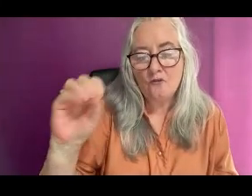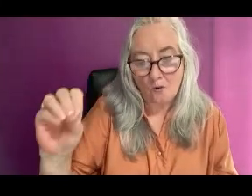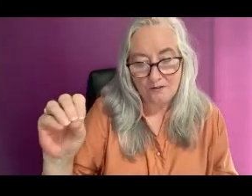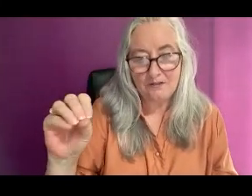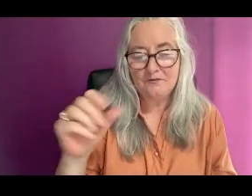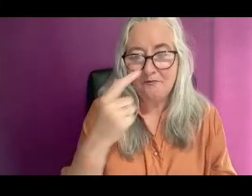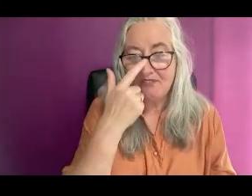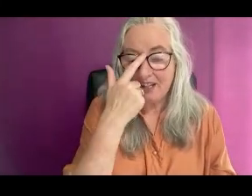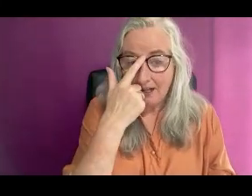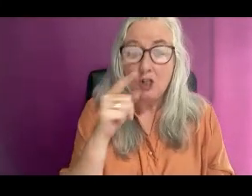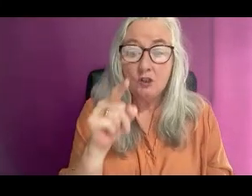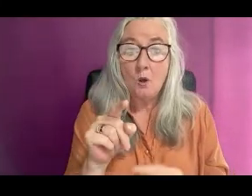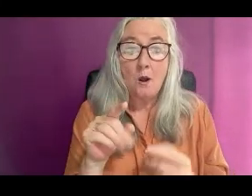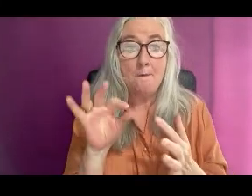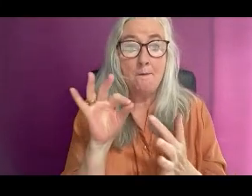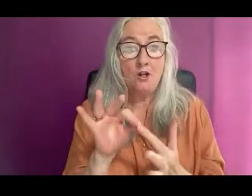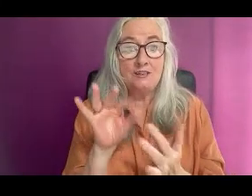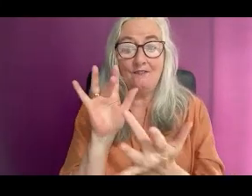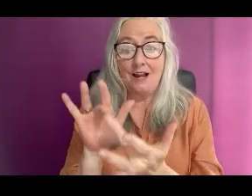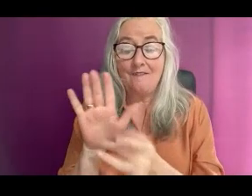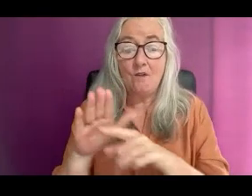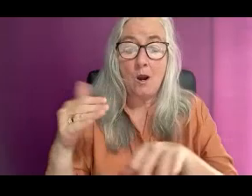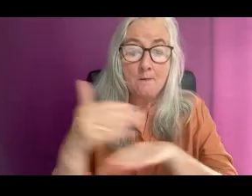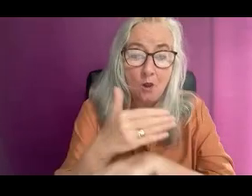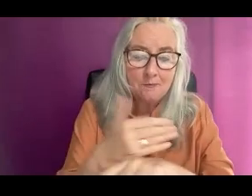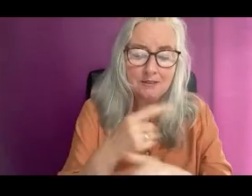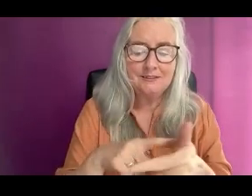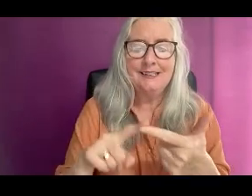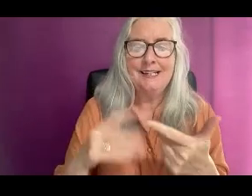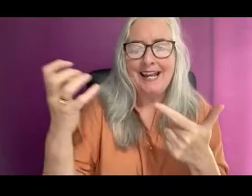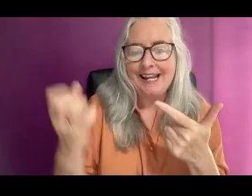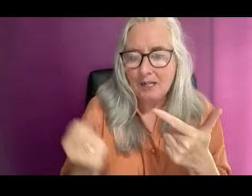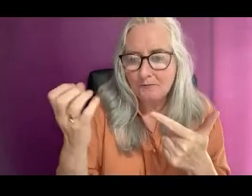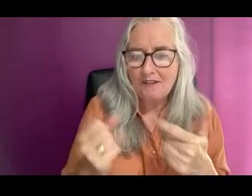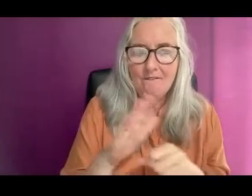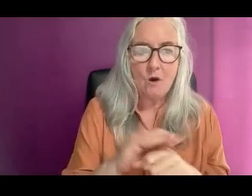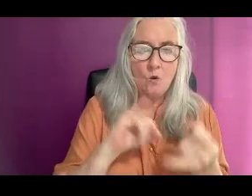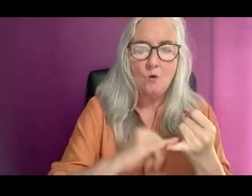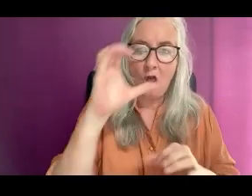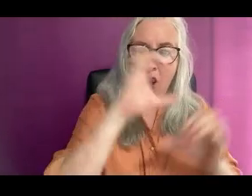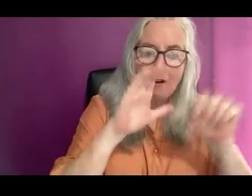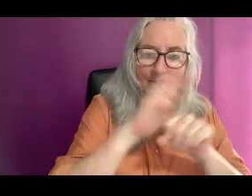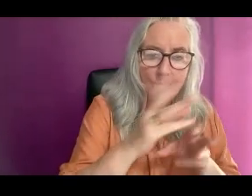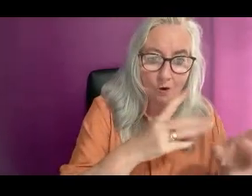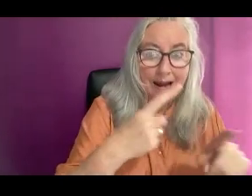point of contact for employment, income supports for both job seekers and